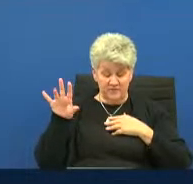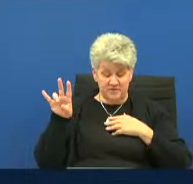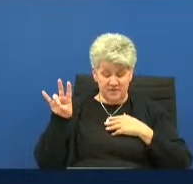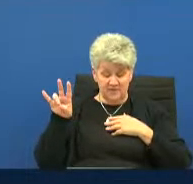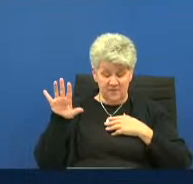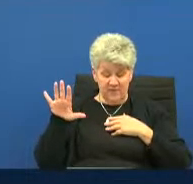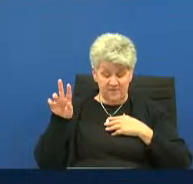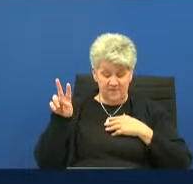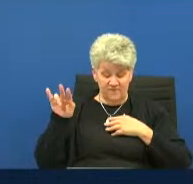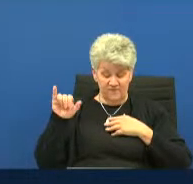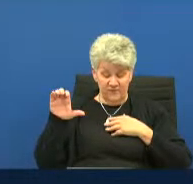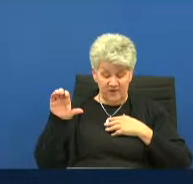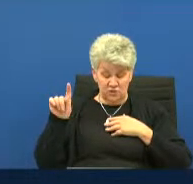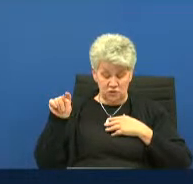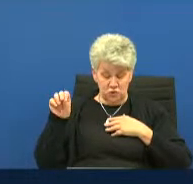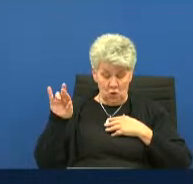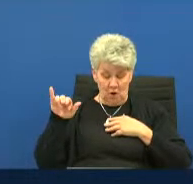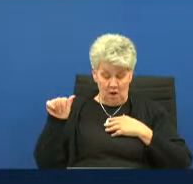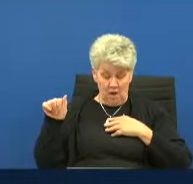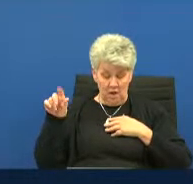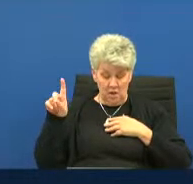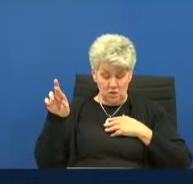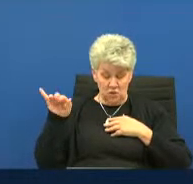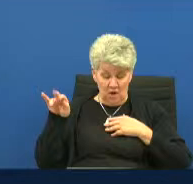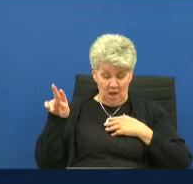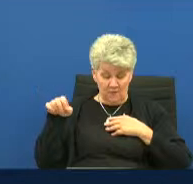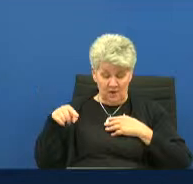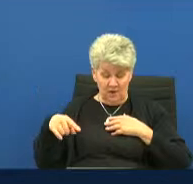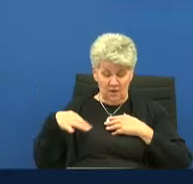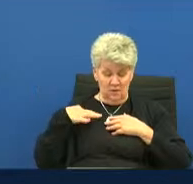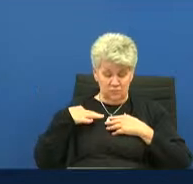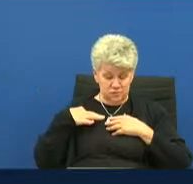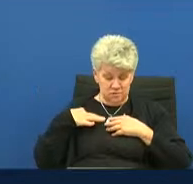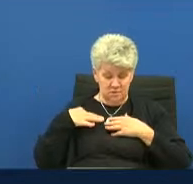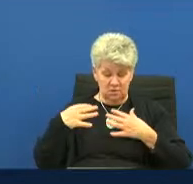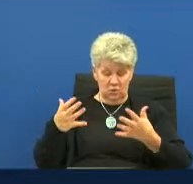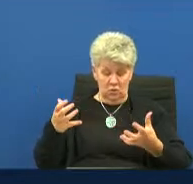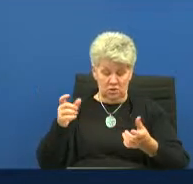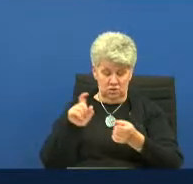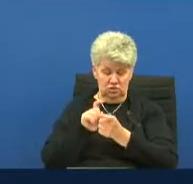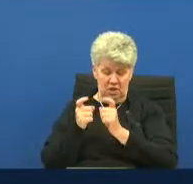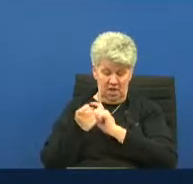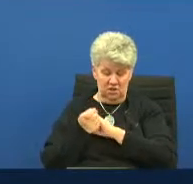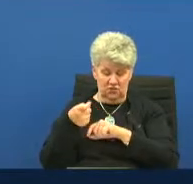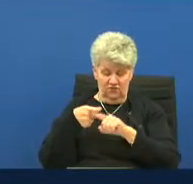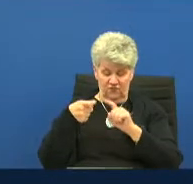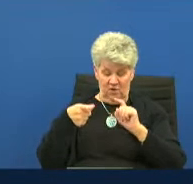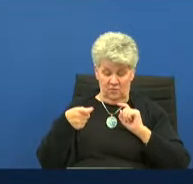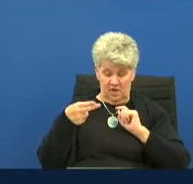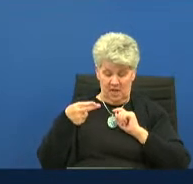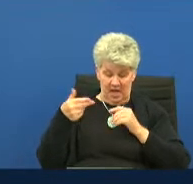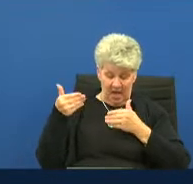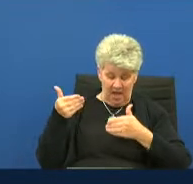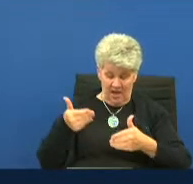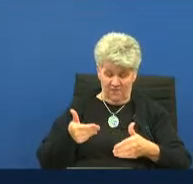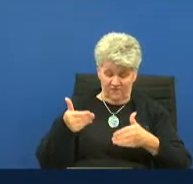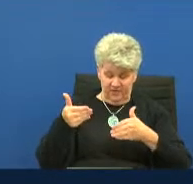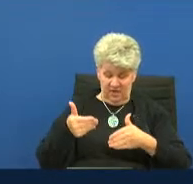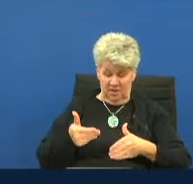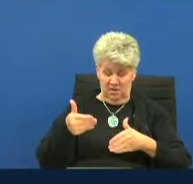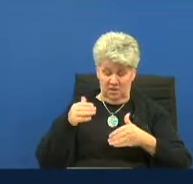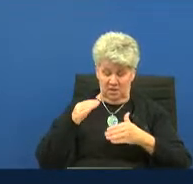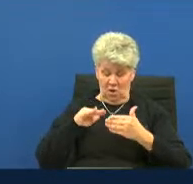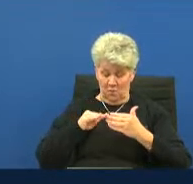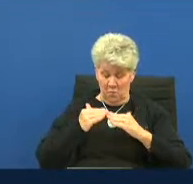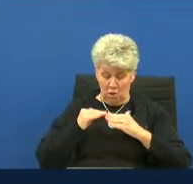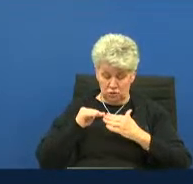Victoria Drive, to rezone property from heavy commercial C2 to single family residential A2 to heavy commercial and single-family